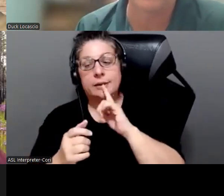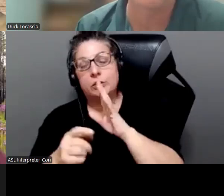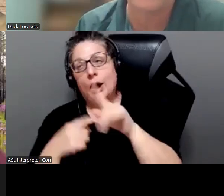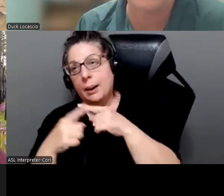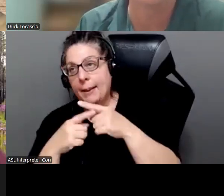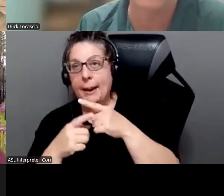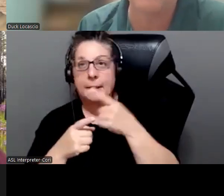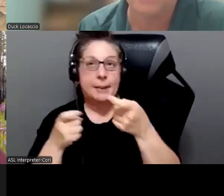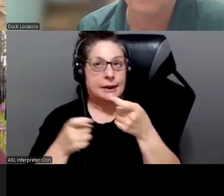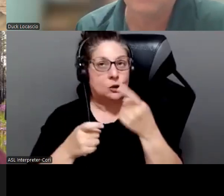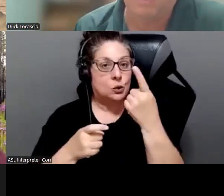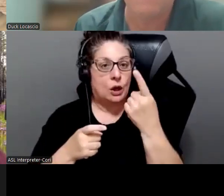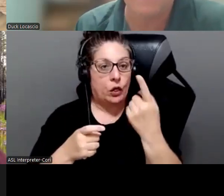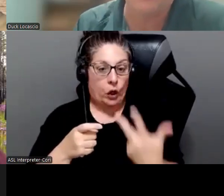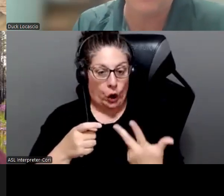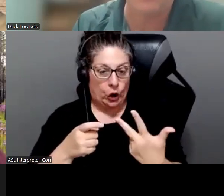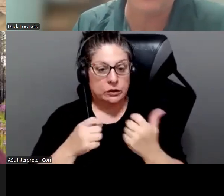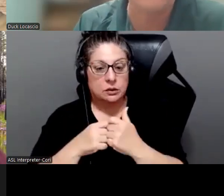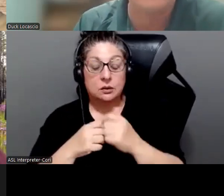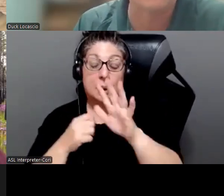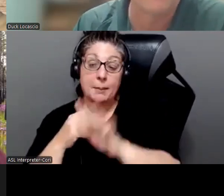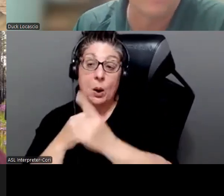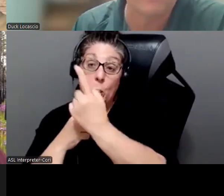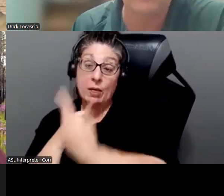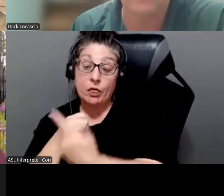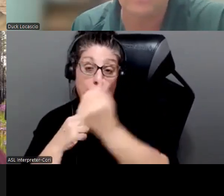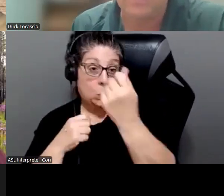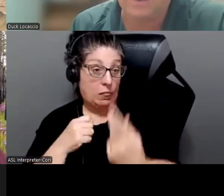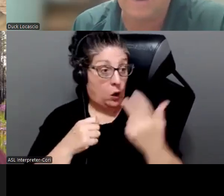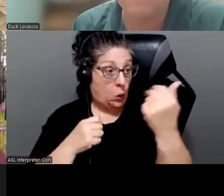basically want our landscape about a third of each of